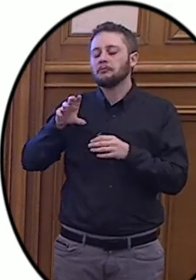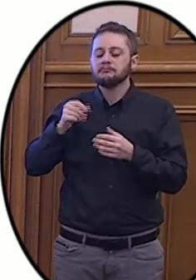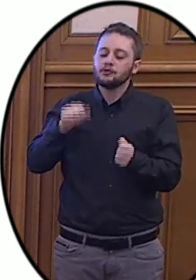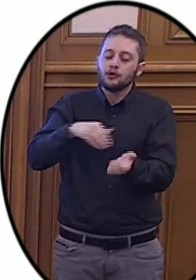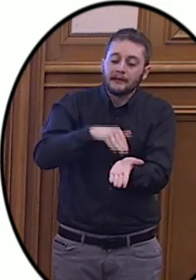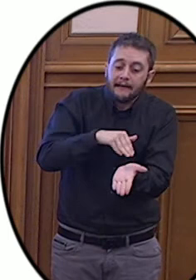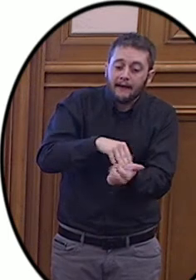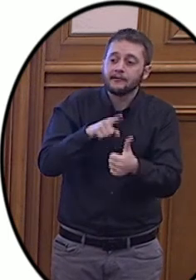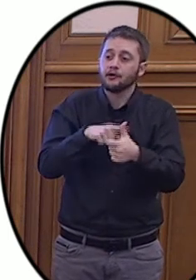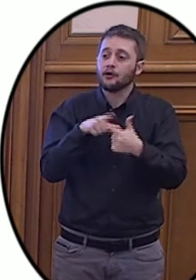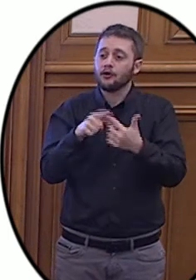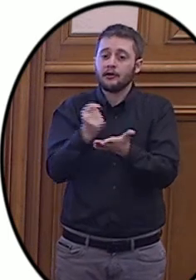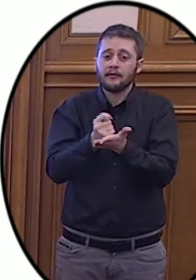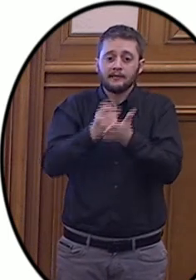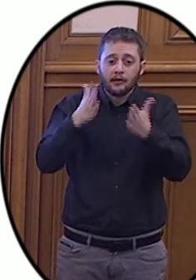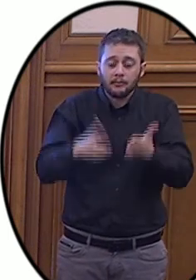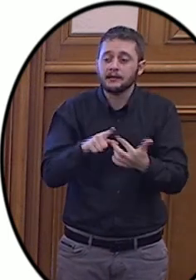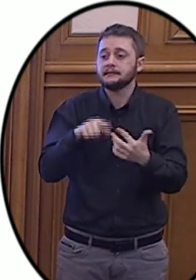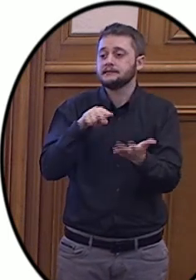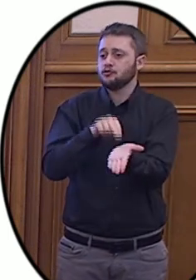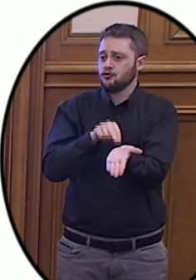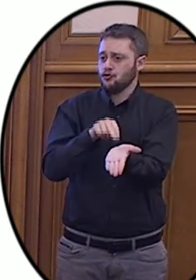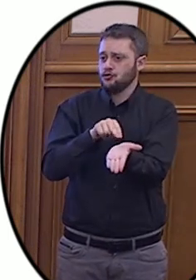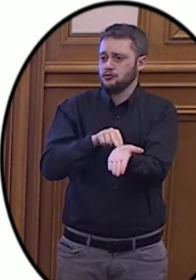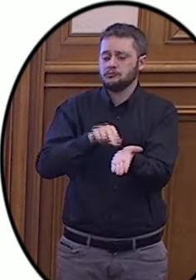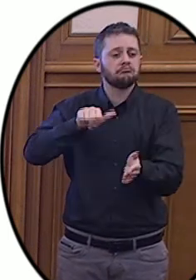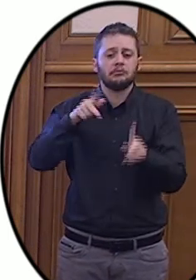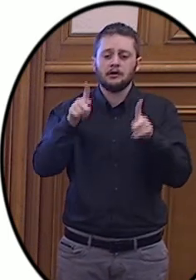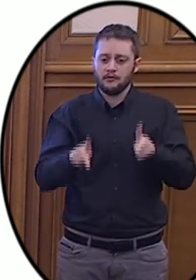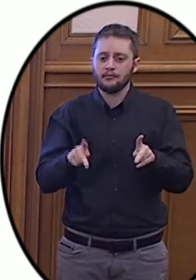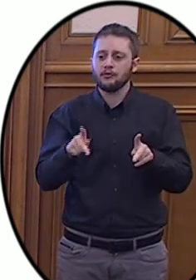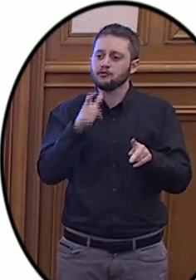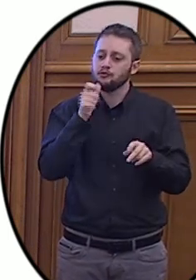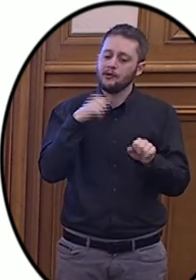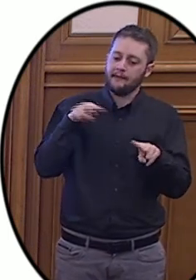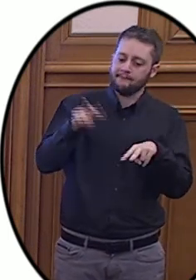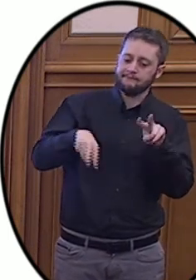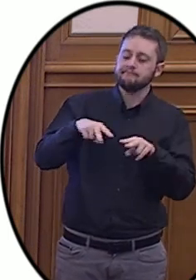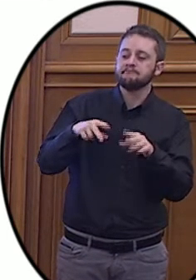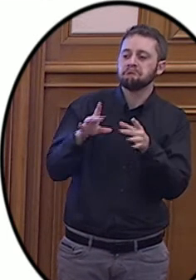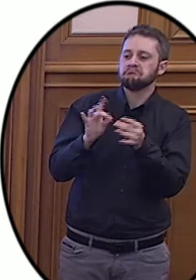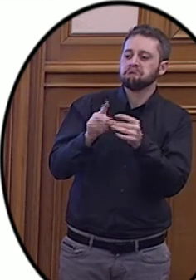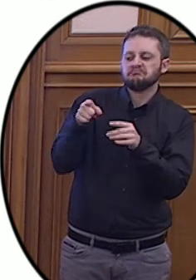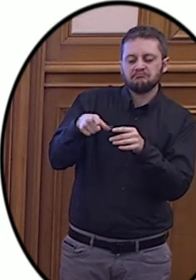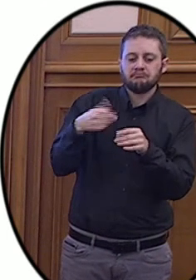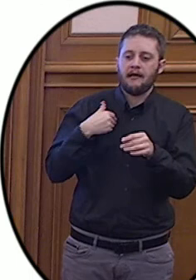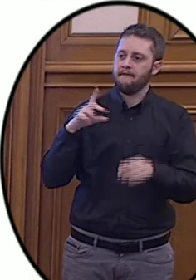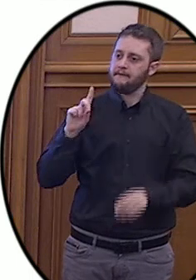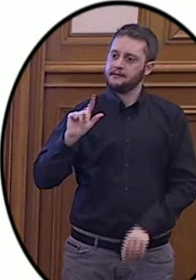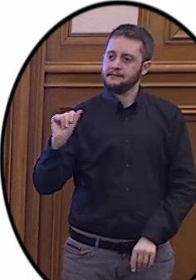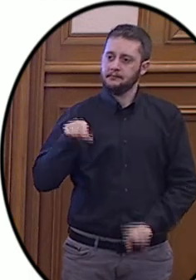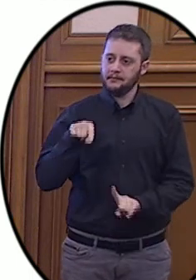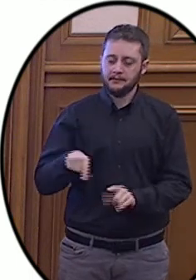a therapist or nurse or someone else who has relevant knowledge and experience.